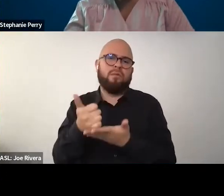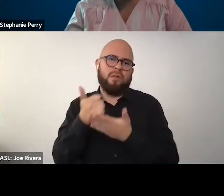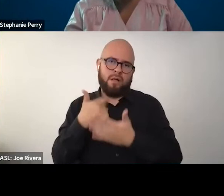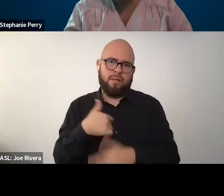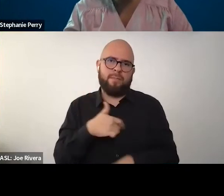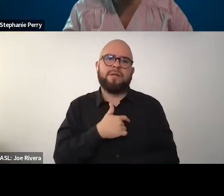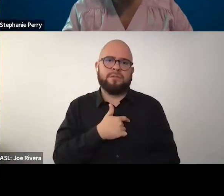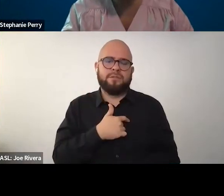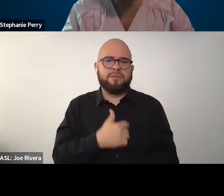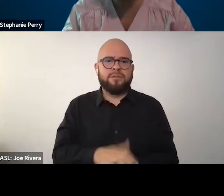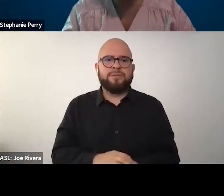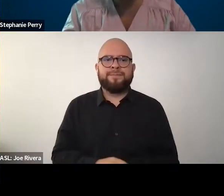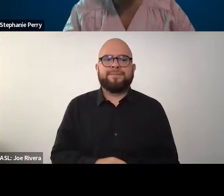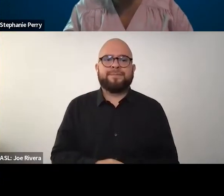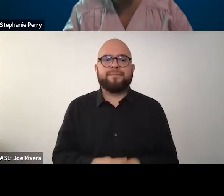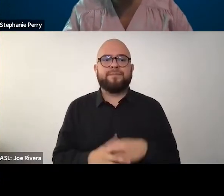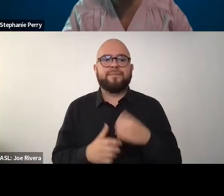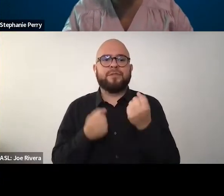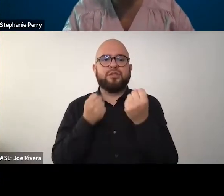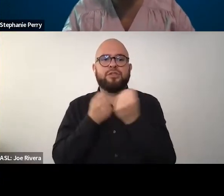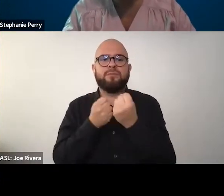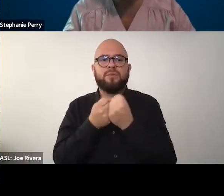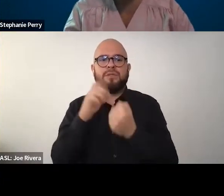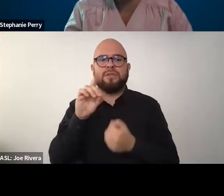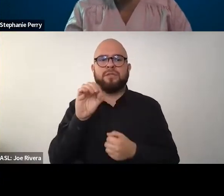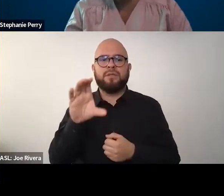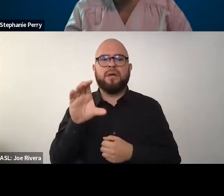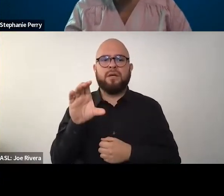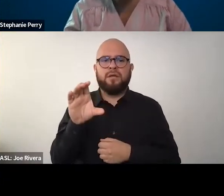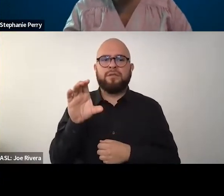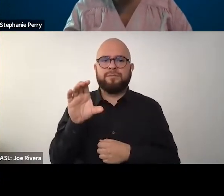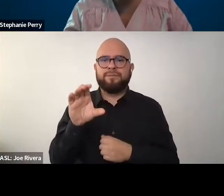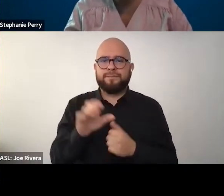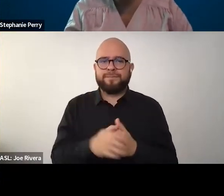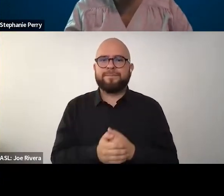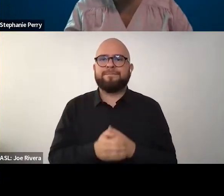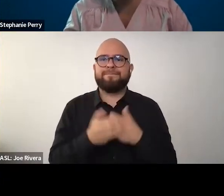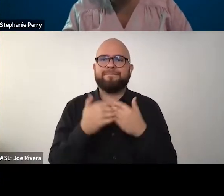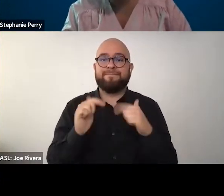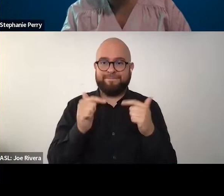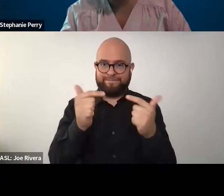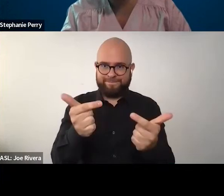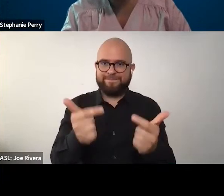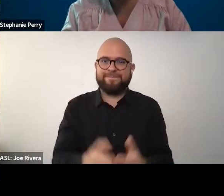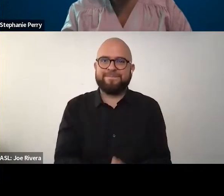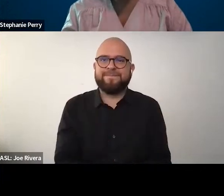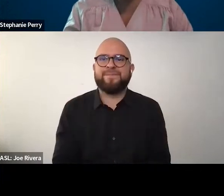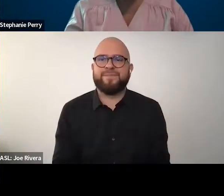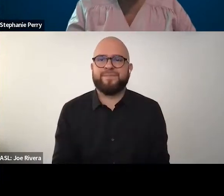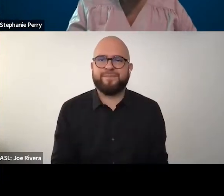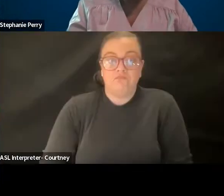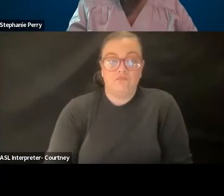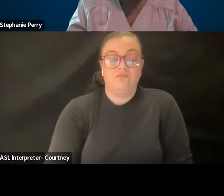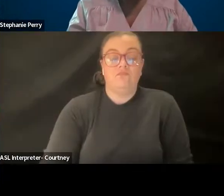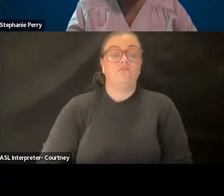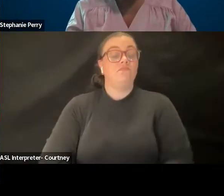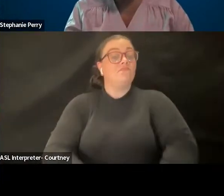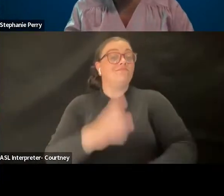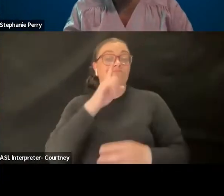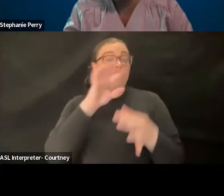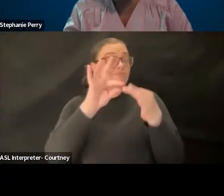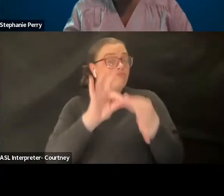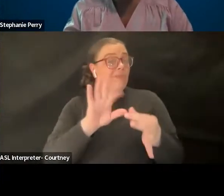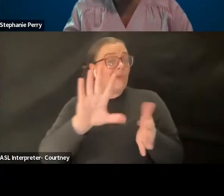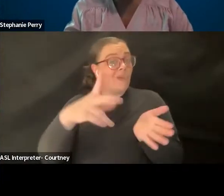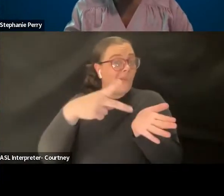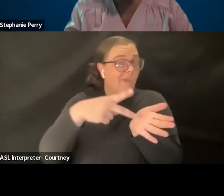As far as supporting documentation, when you submit your claim, you always want to submit your voucher, your pay stub,